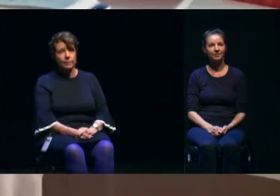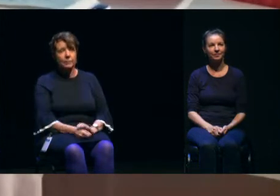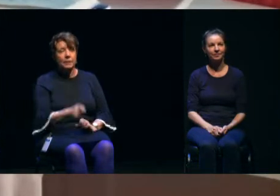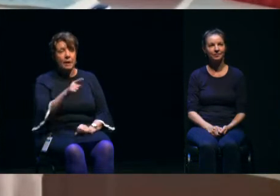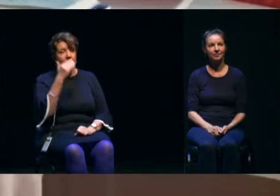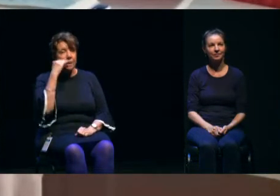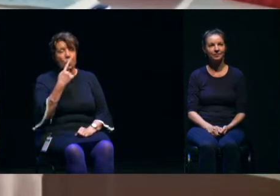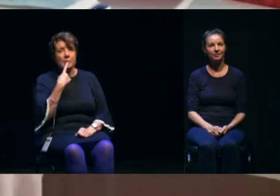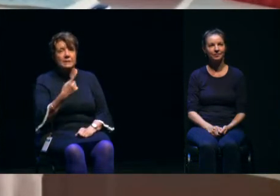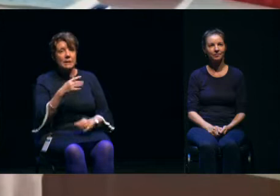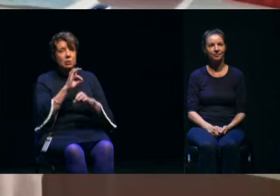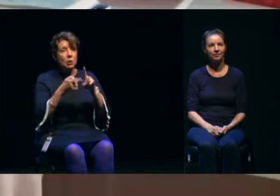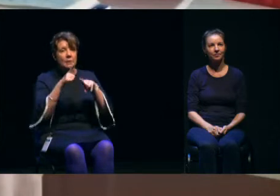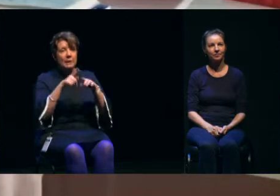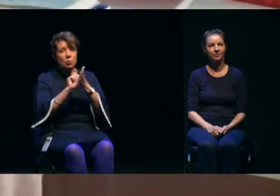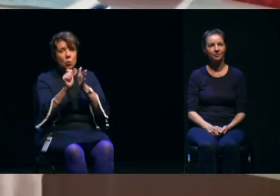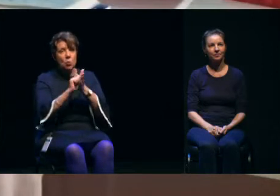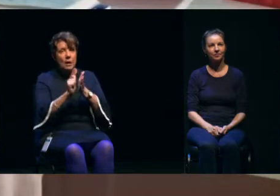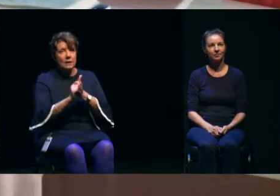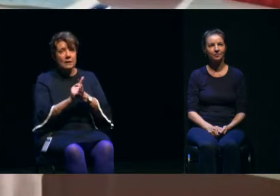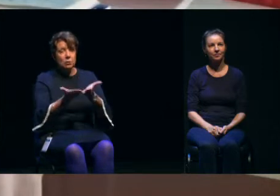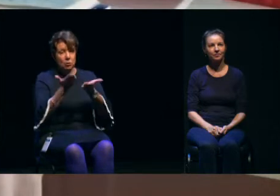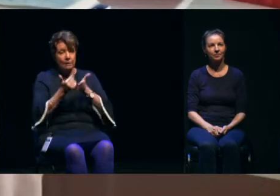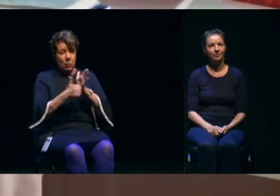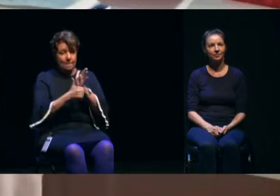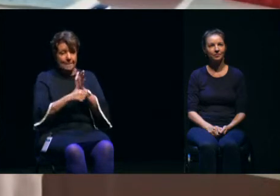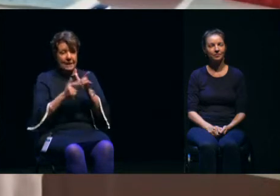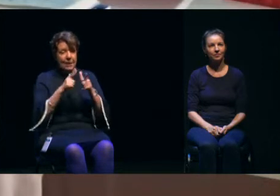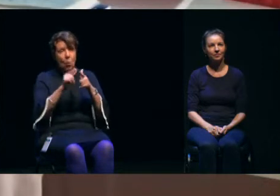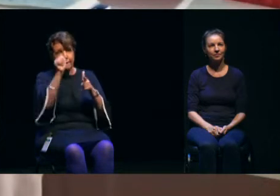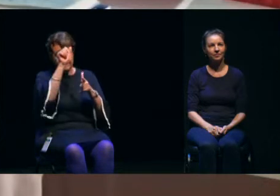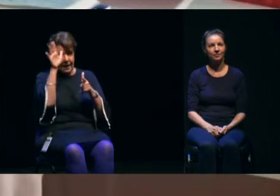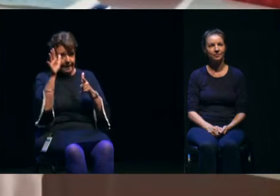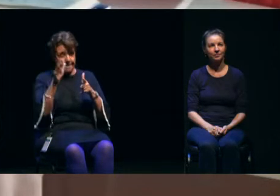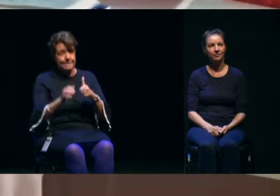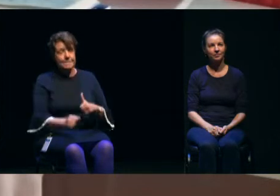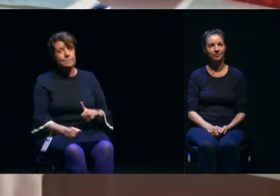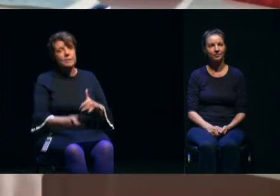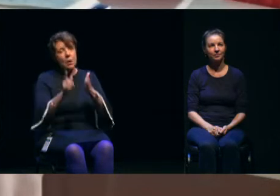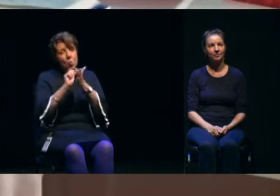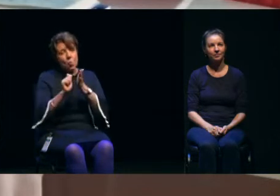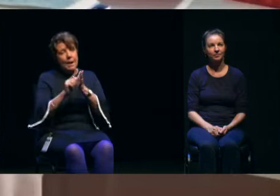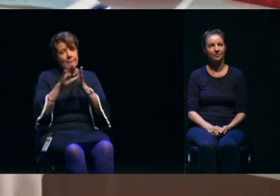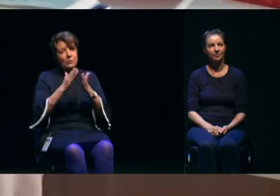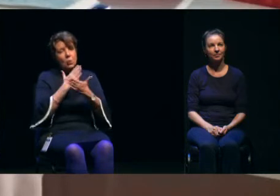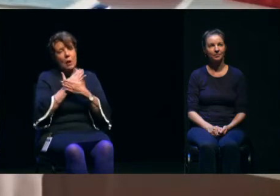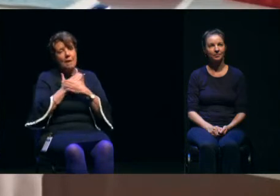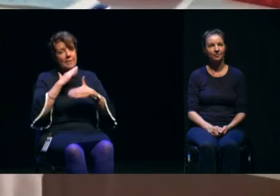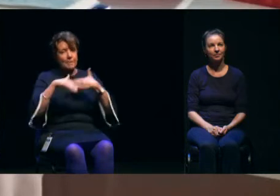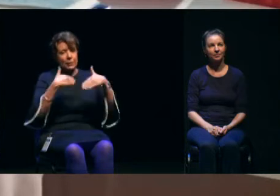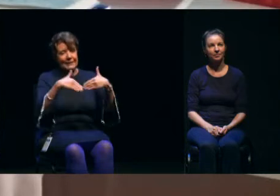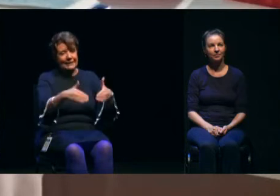don't expect your writing to give you money or fame. Write because you love the